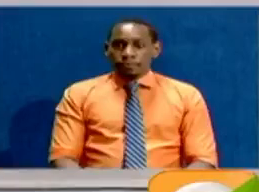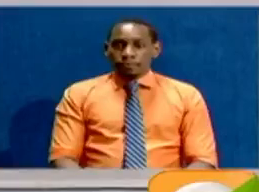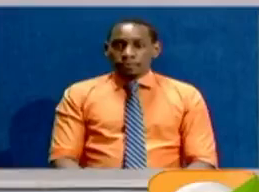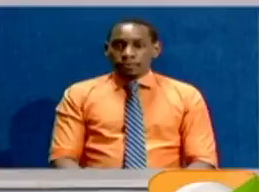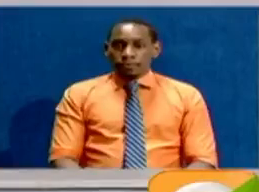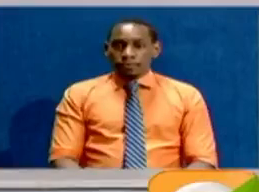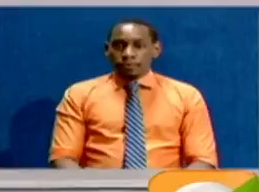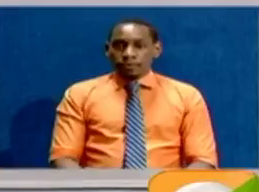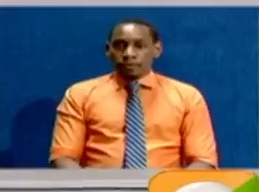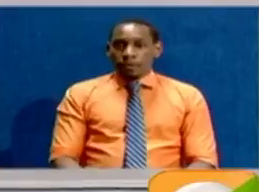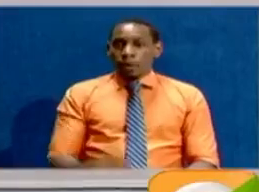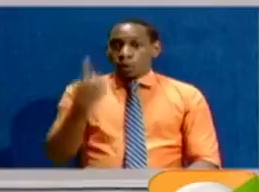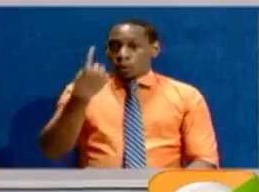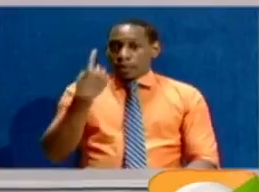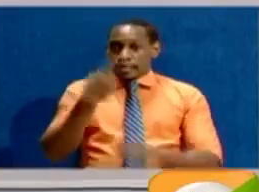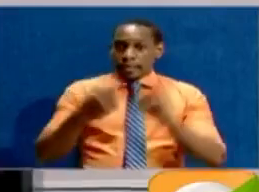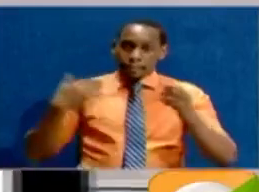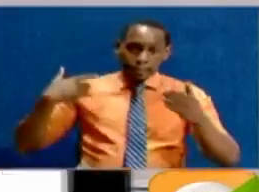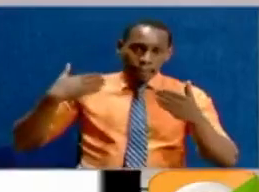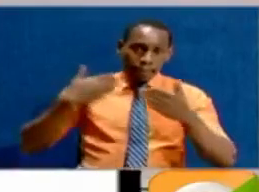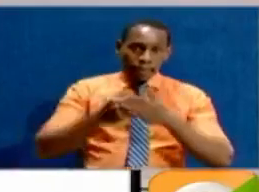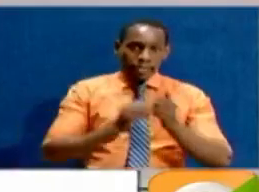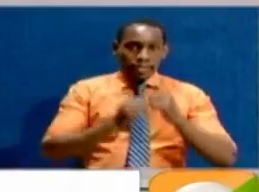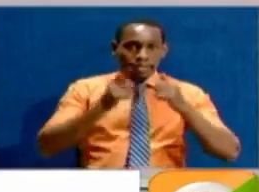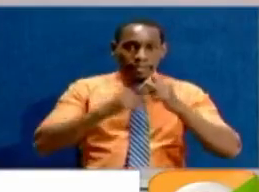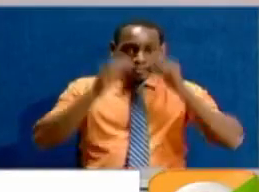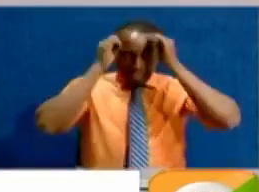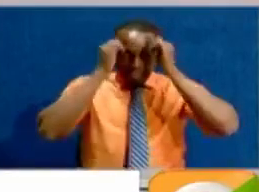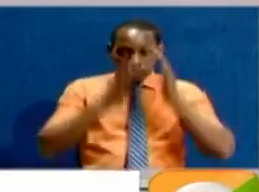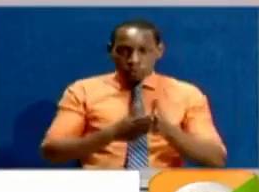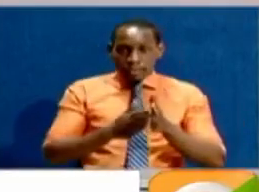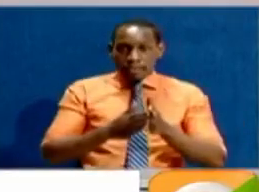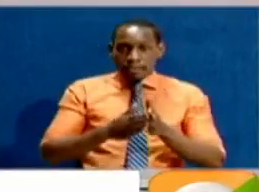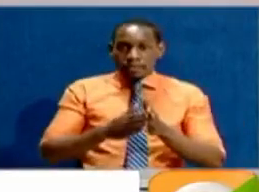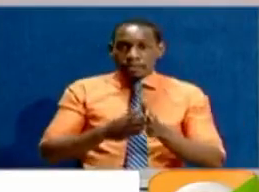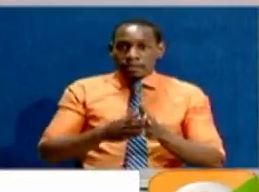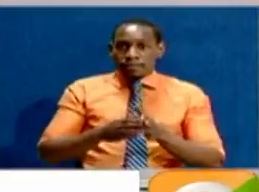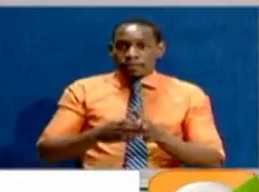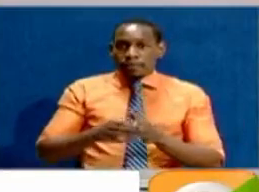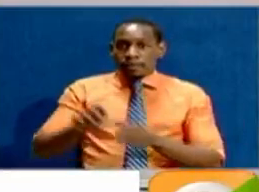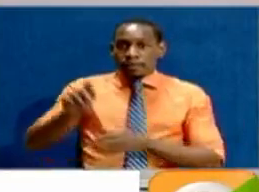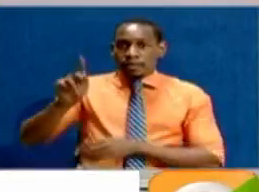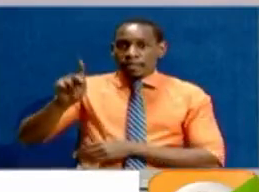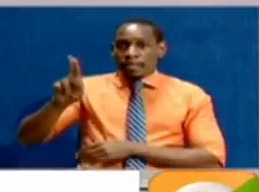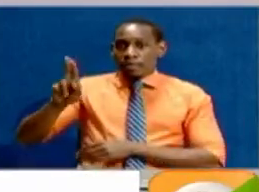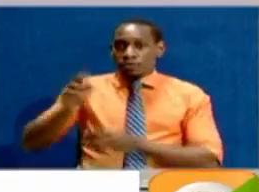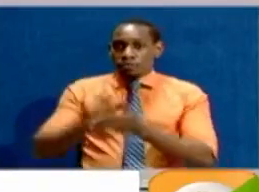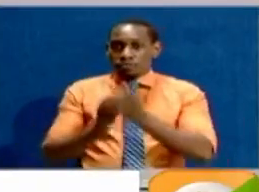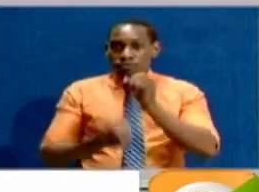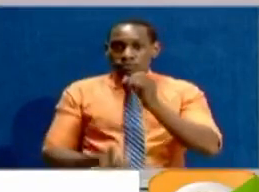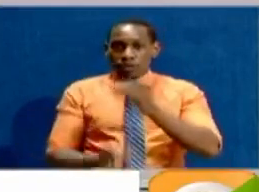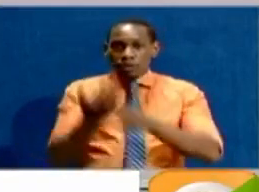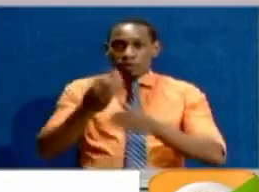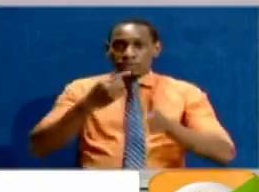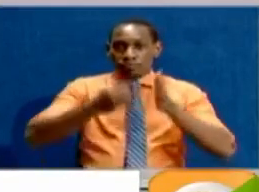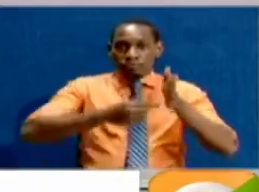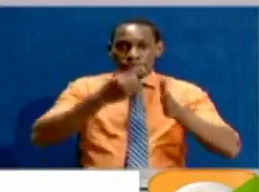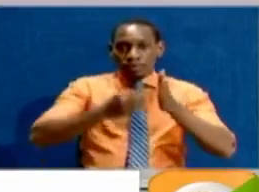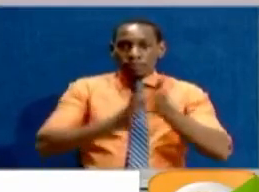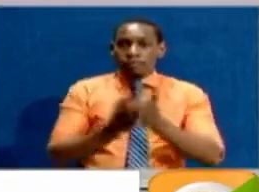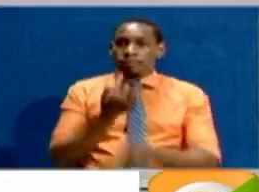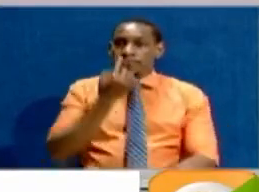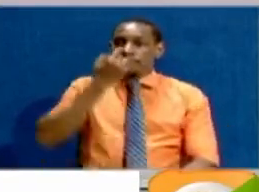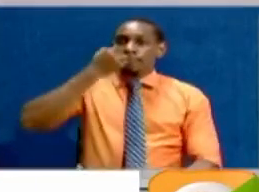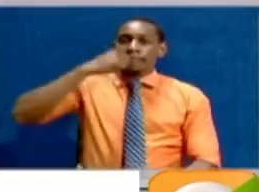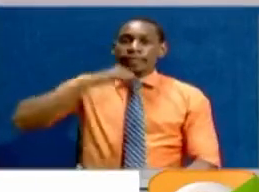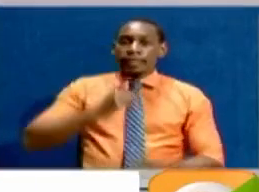Now, it's almost 1 year since 16 students at Kenyatta University developed ventilators and swabs to